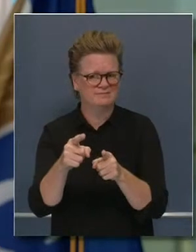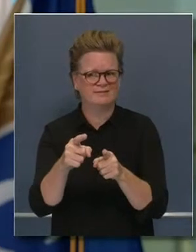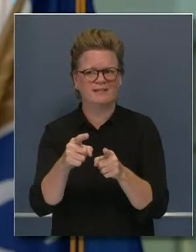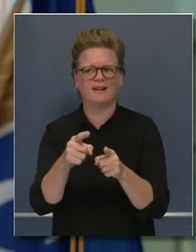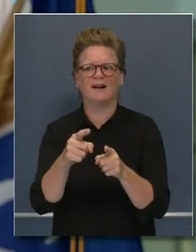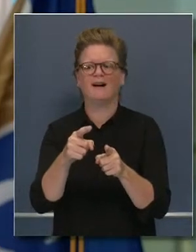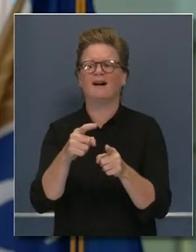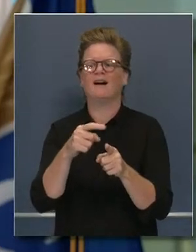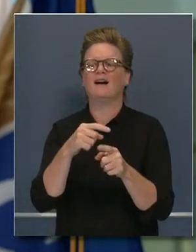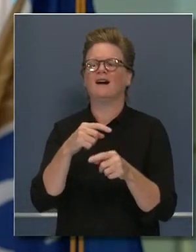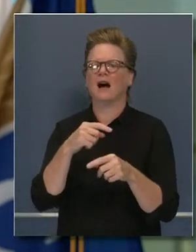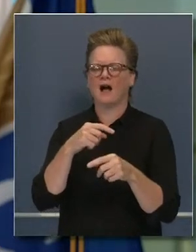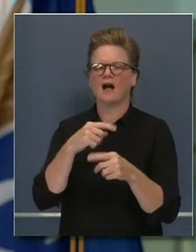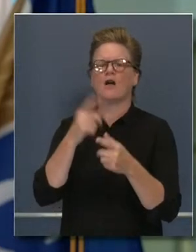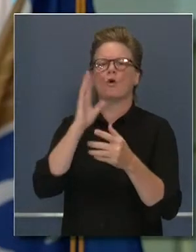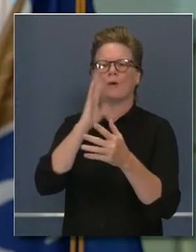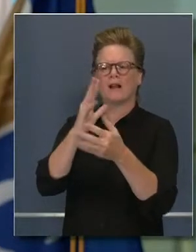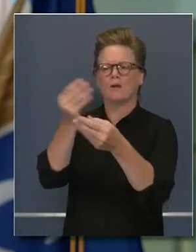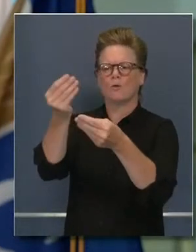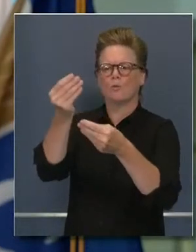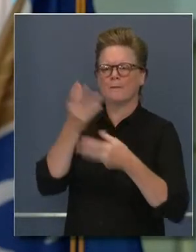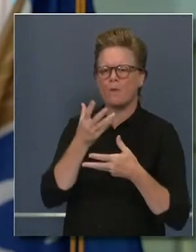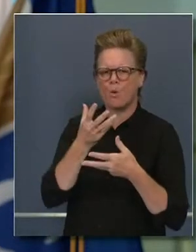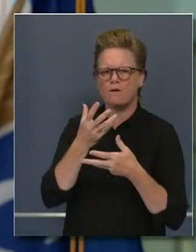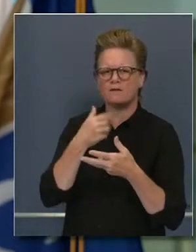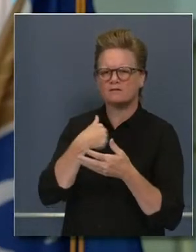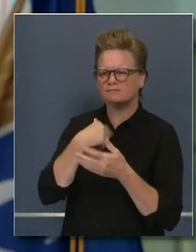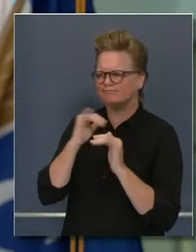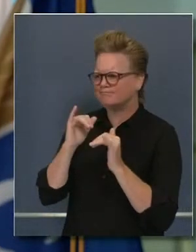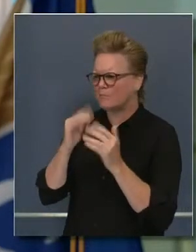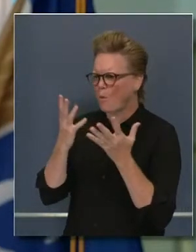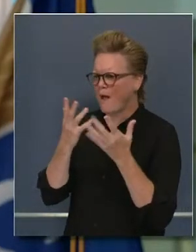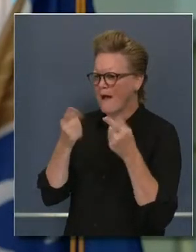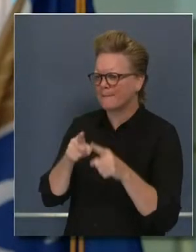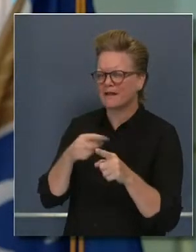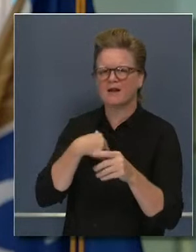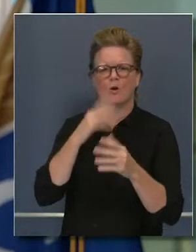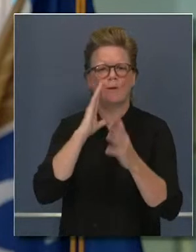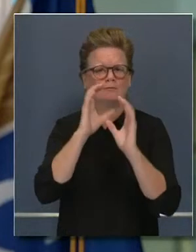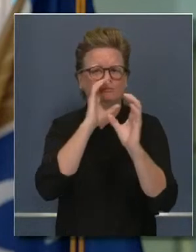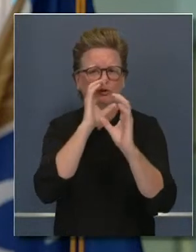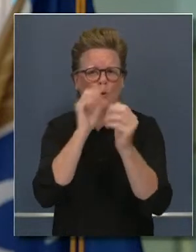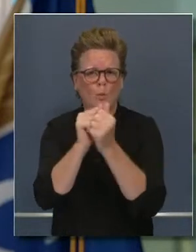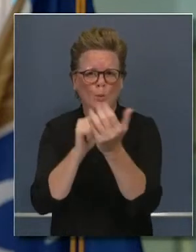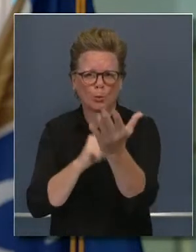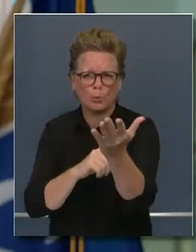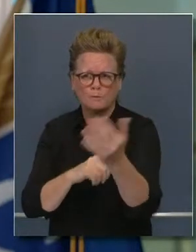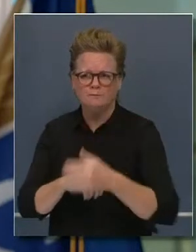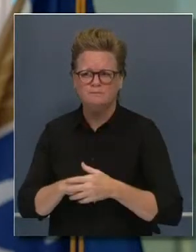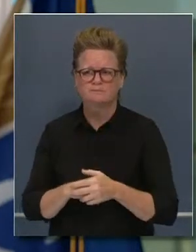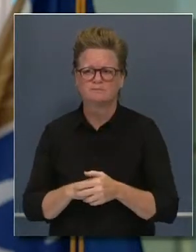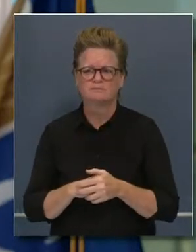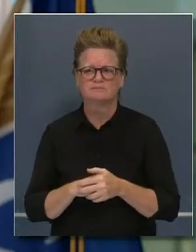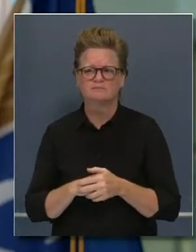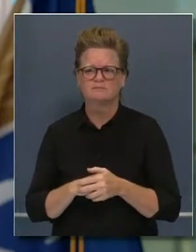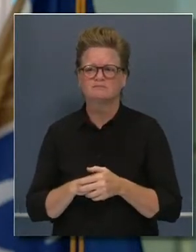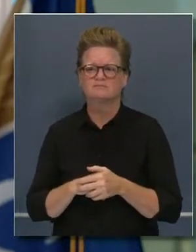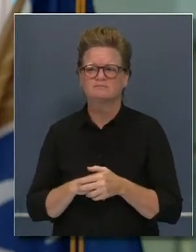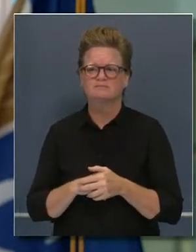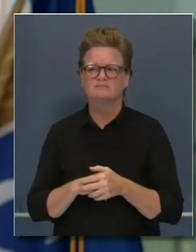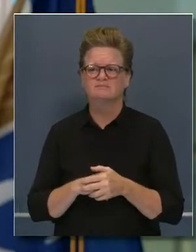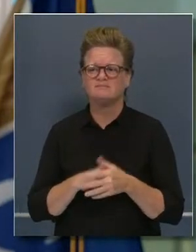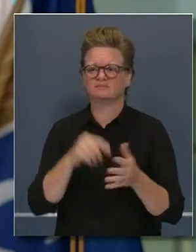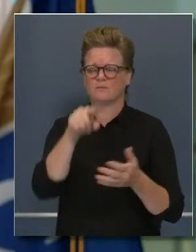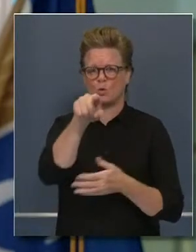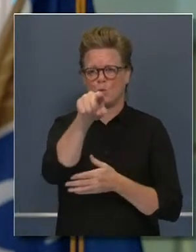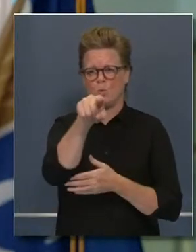of consideration. If you say you're going to do something, do it. If you get a permit to do something and you say you're going to do the right thing, then